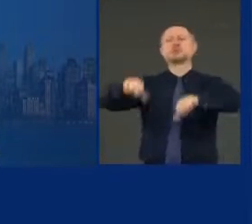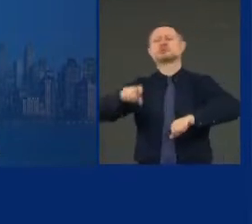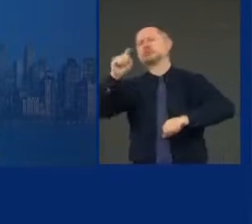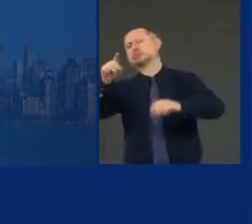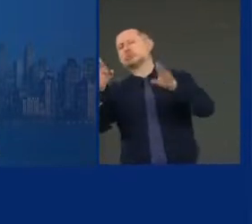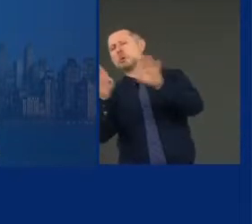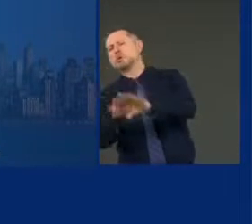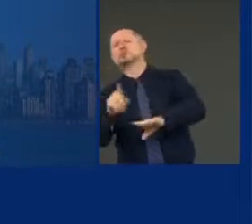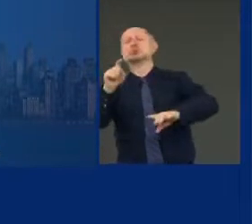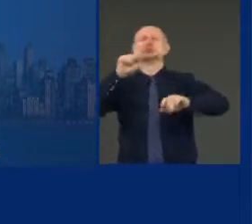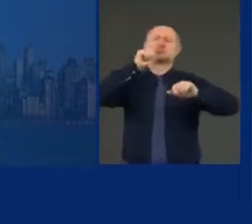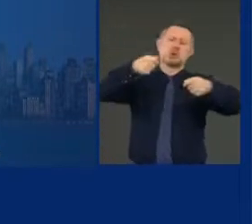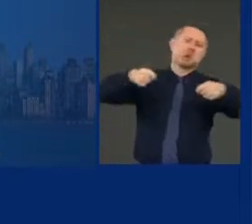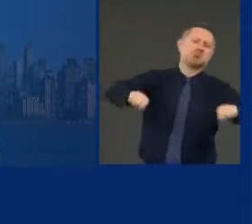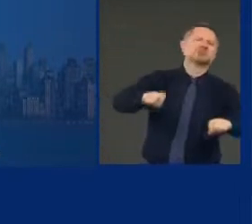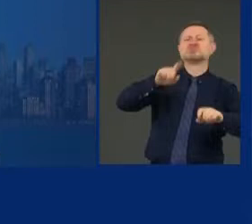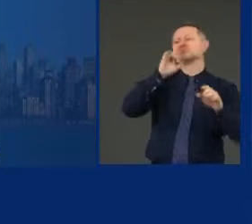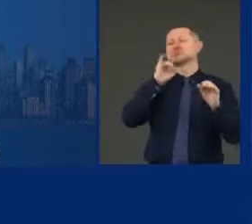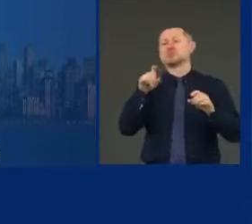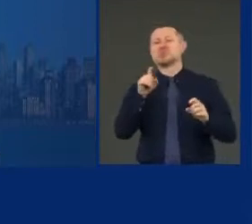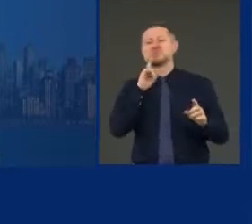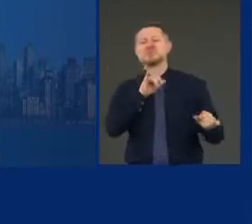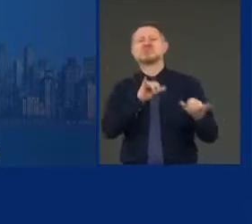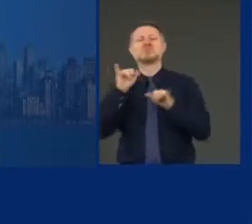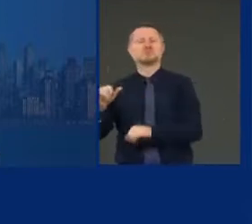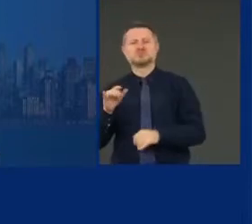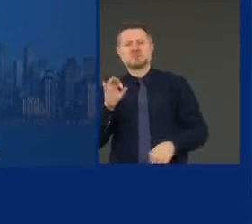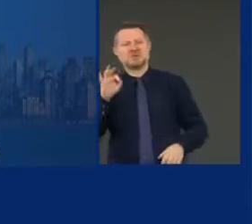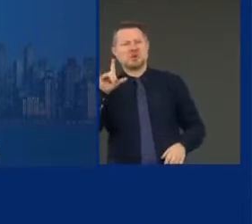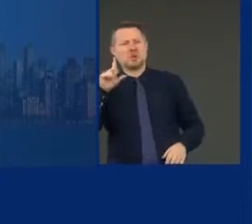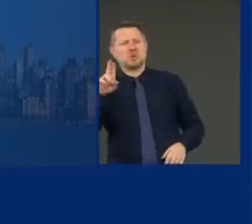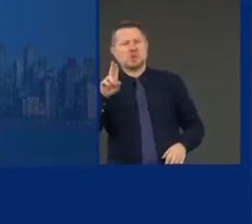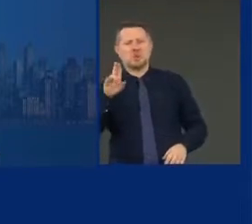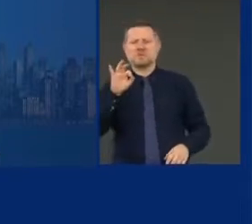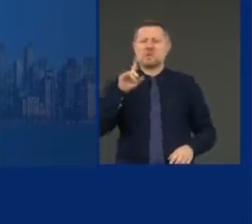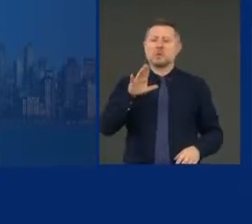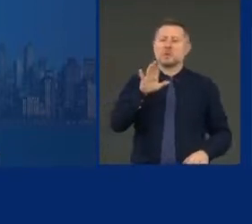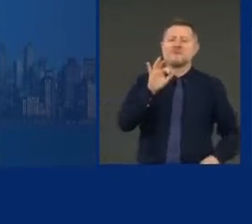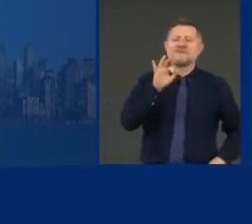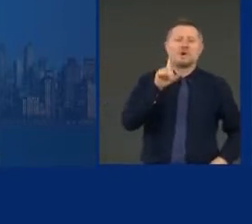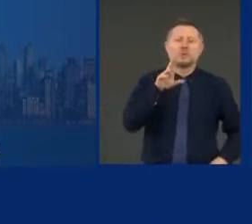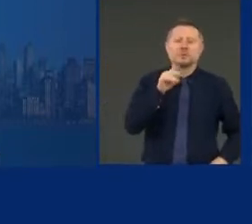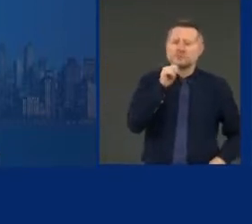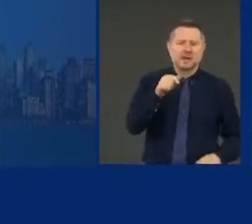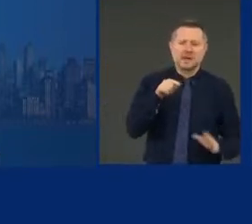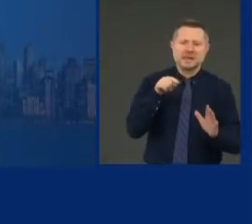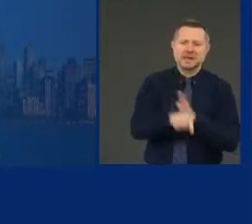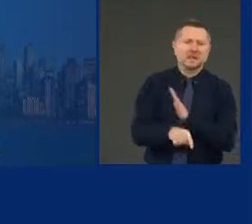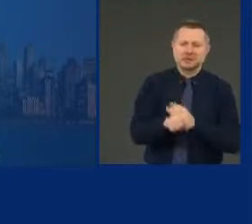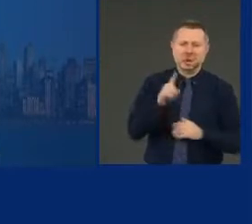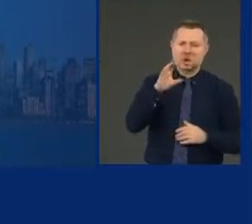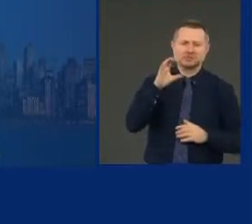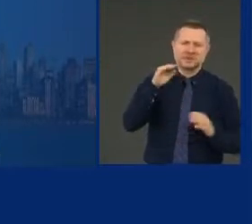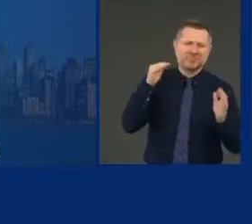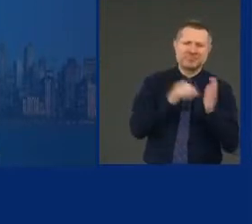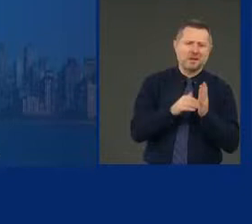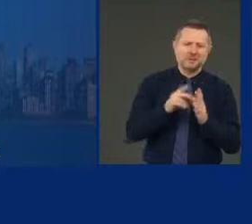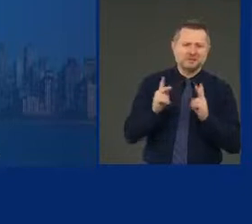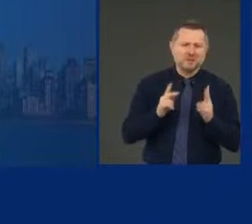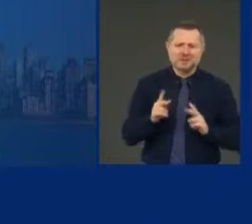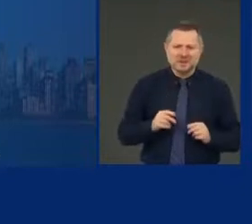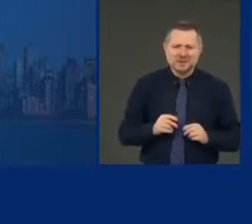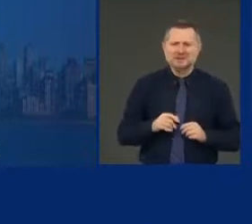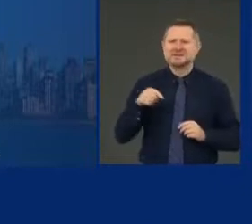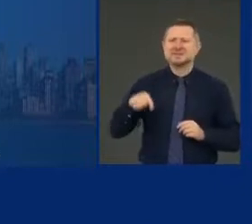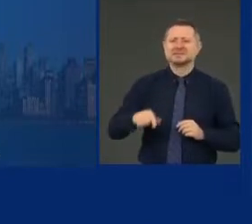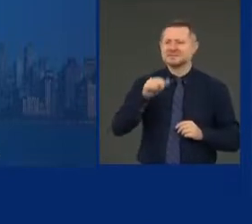like the flu. Yeah, the flu doesn't kill 100,000 people. This was not the flu. So be